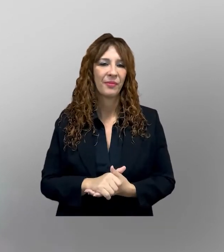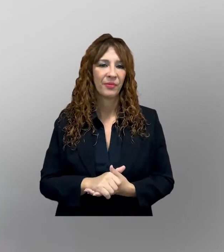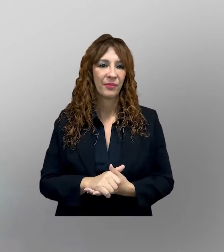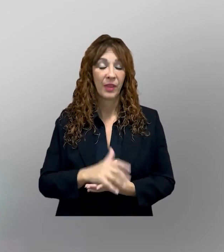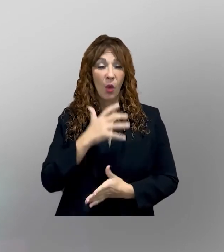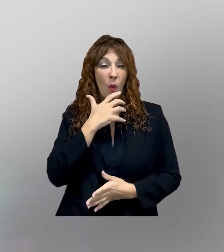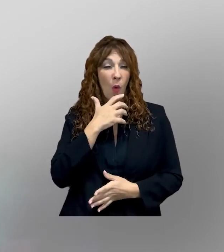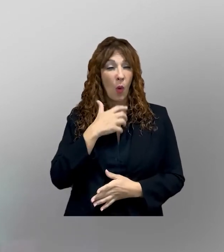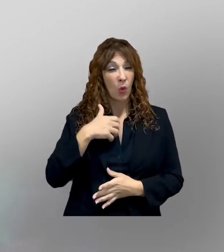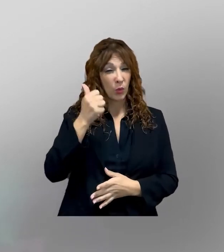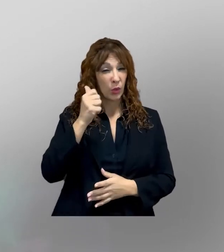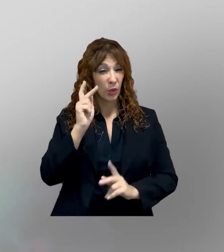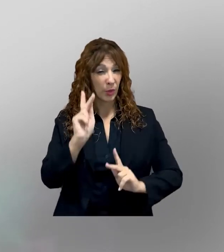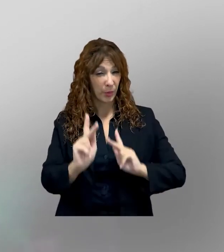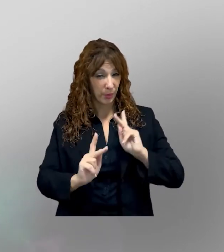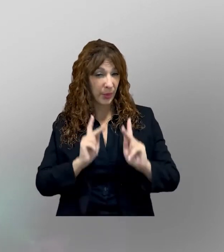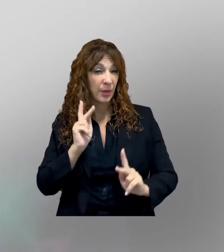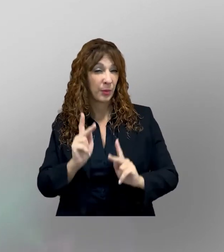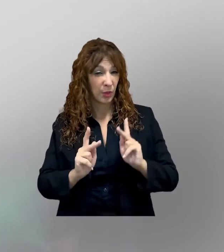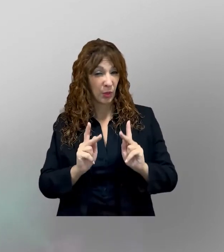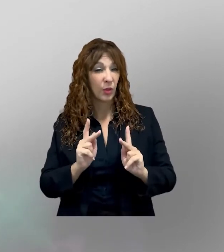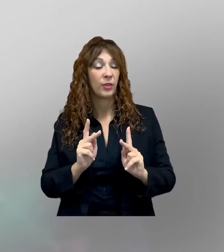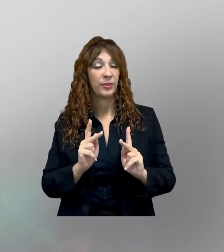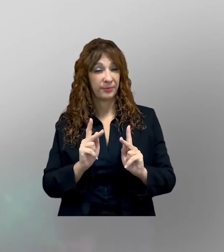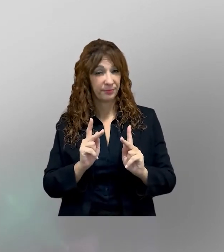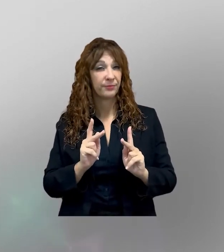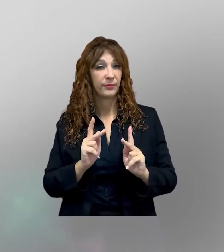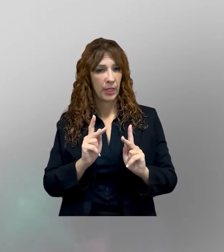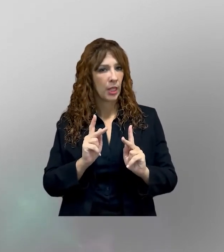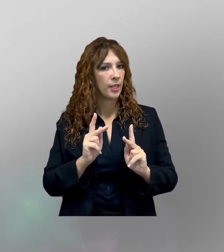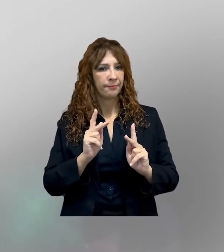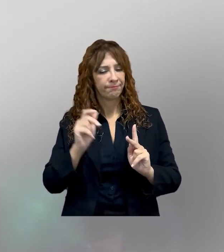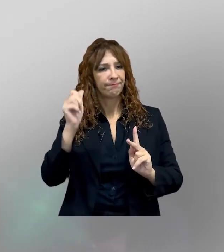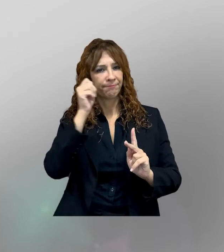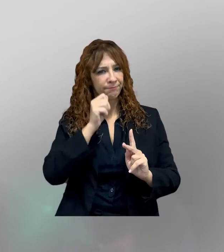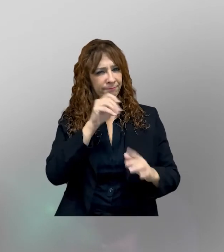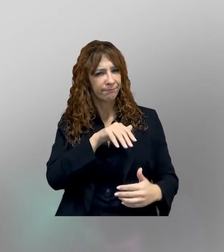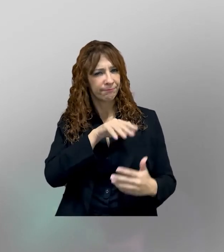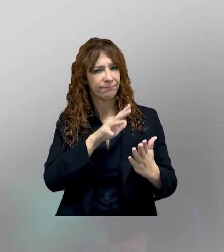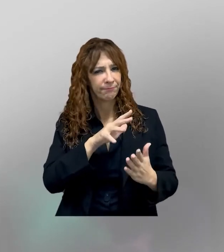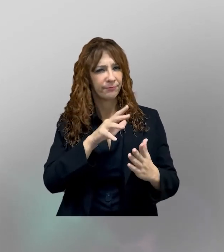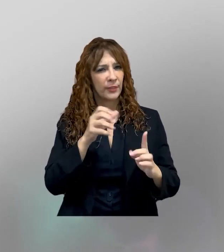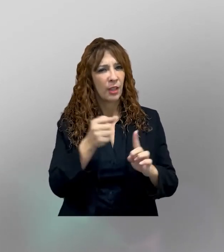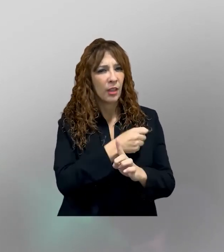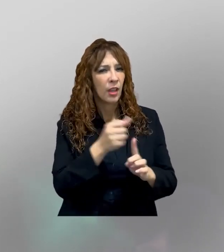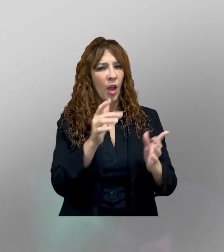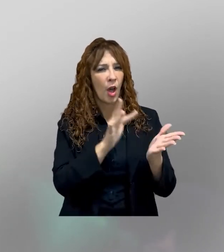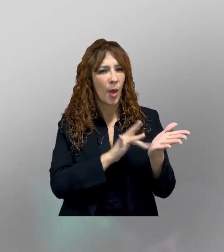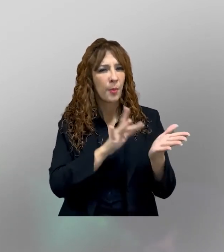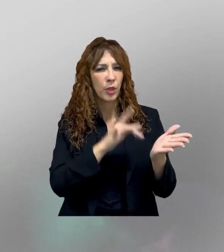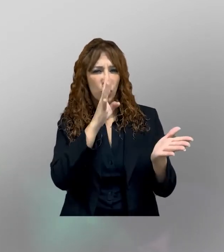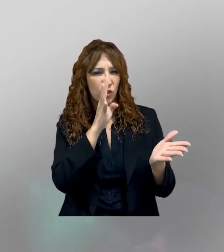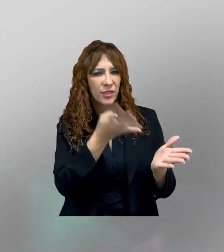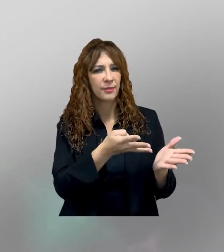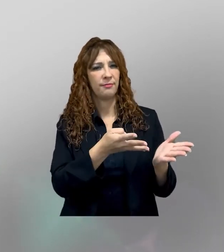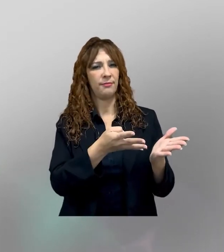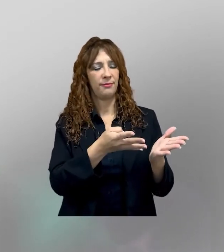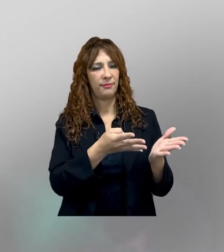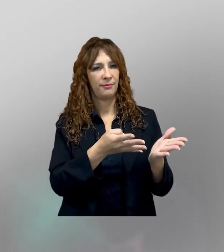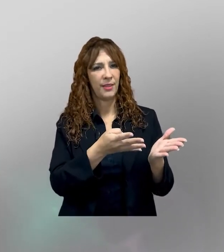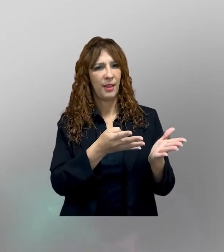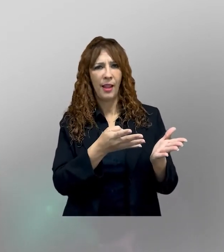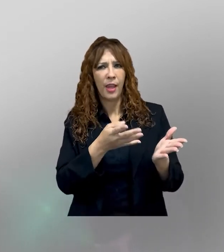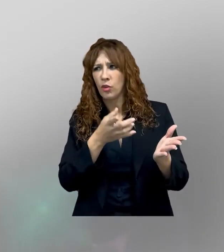themselves, older people who are facing abuse and